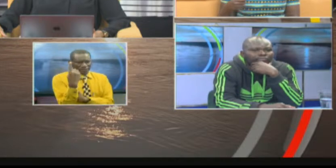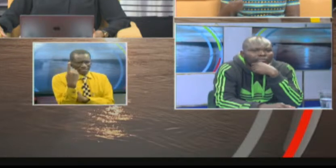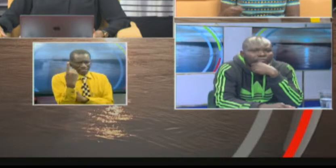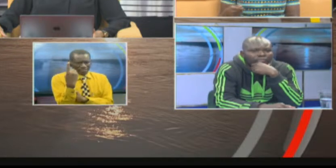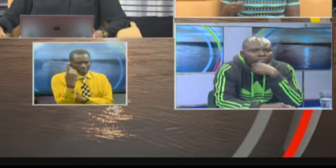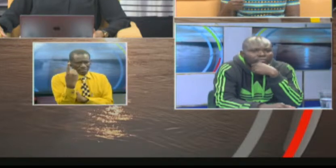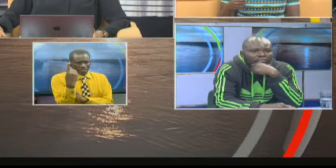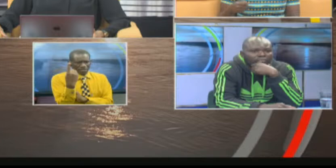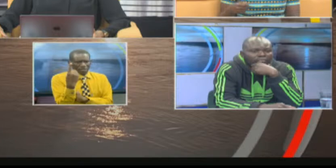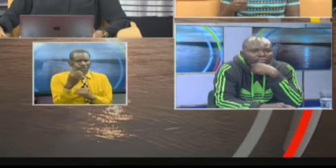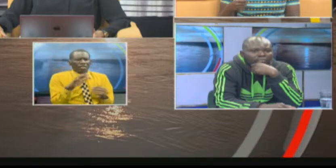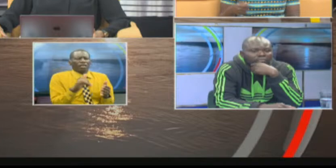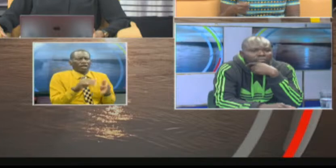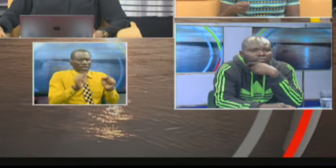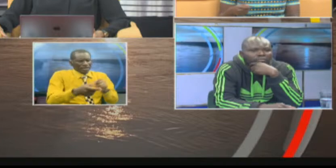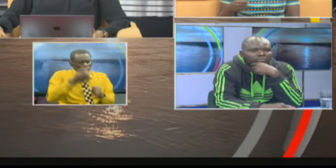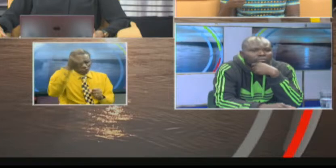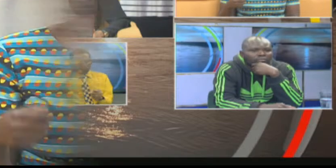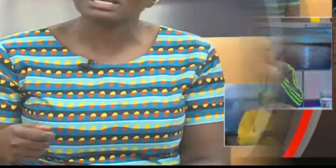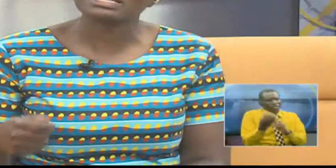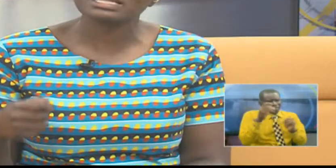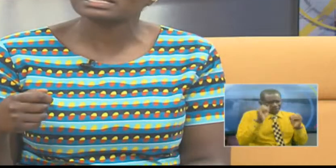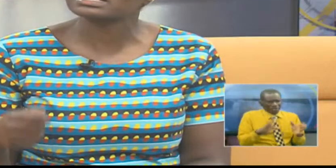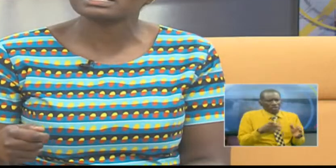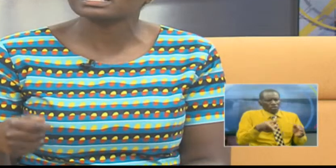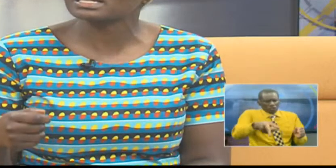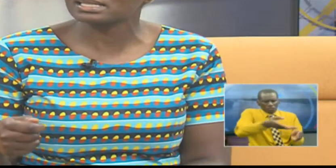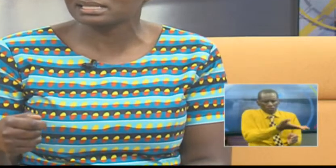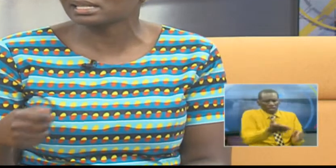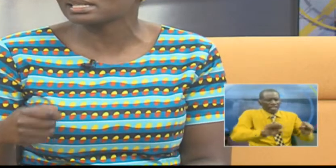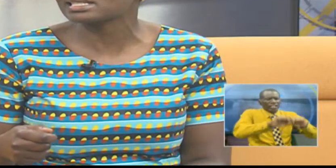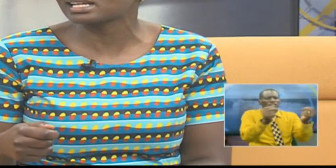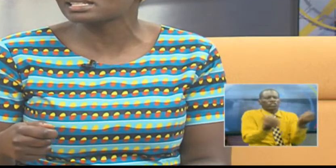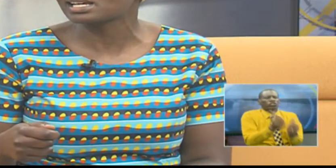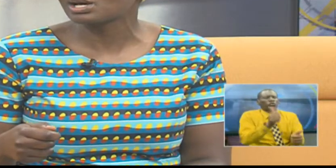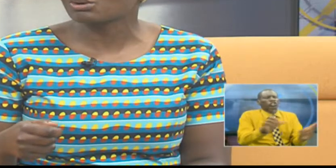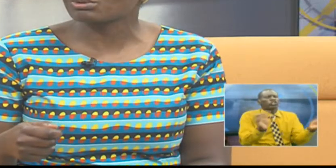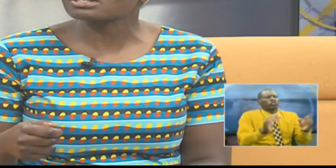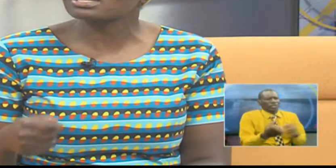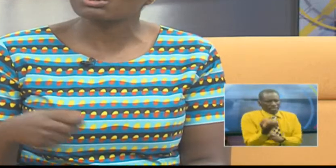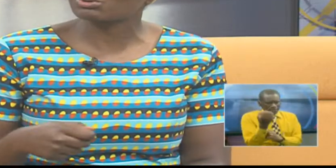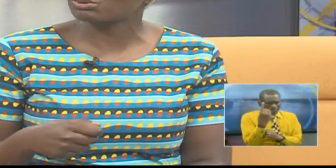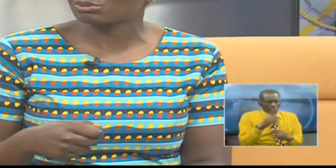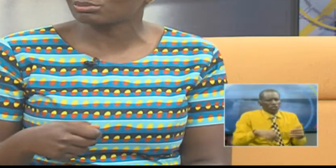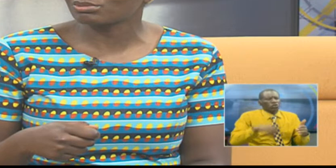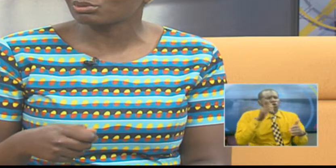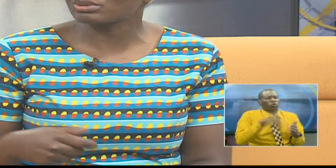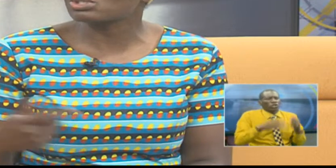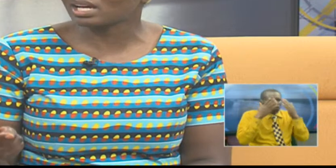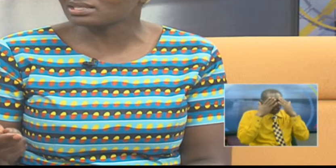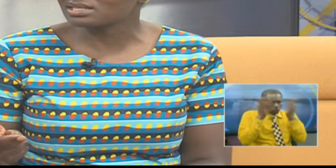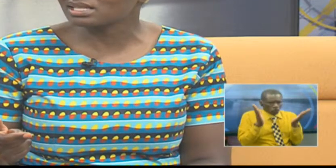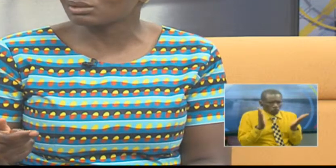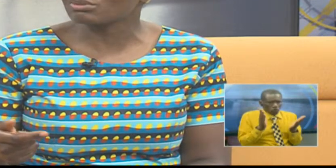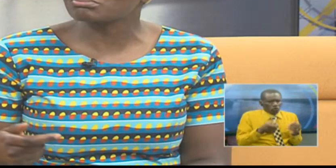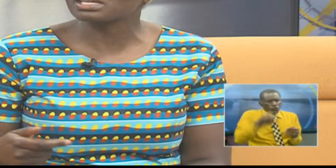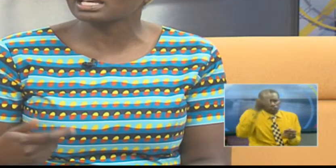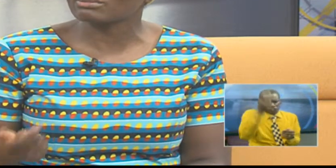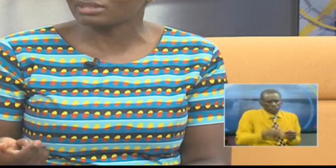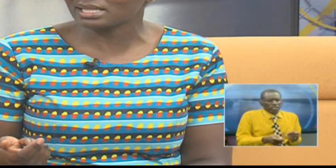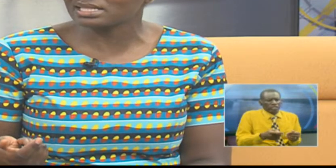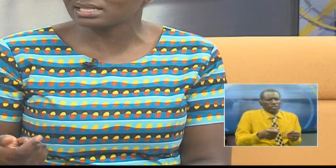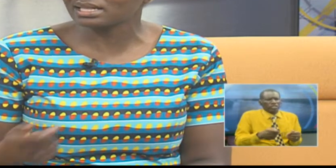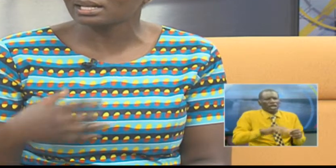and judges what we don't understand, because we're in a society that doesn't understand what they don't know. We judge instead of